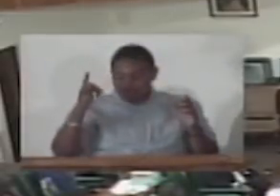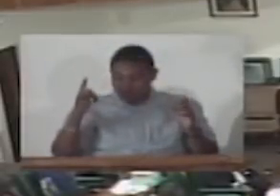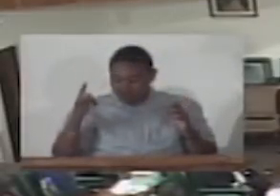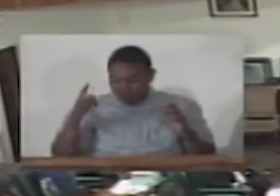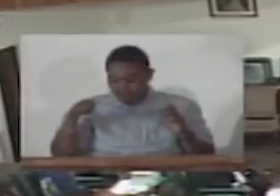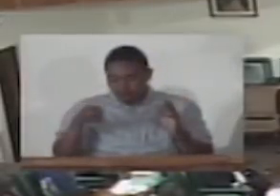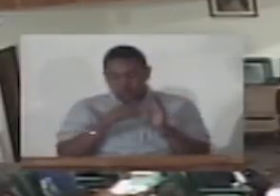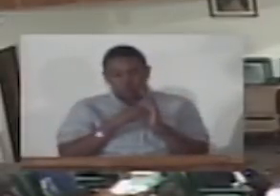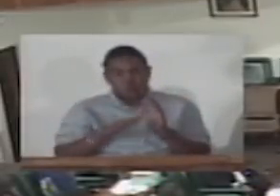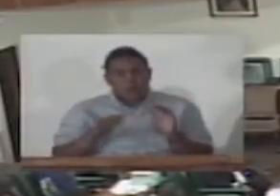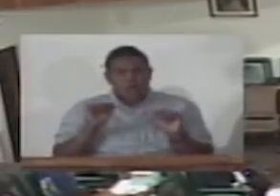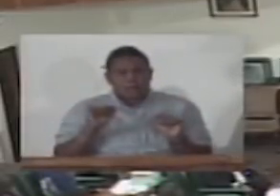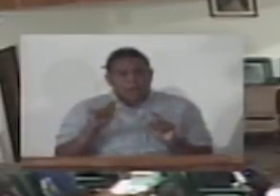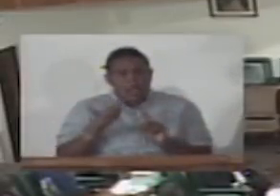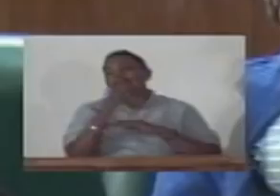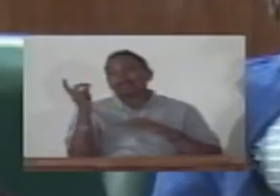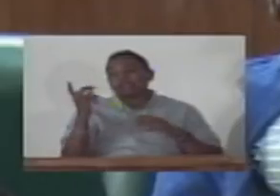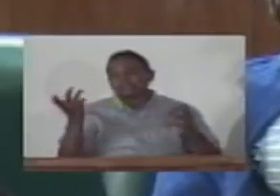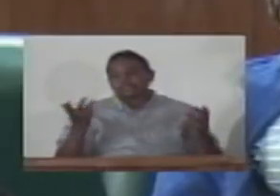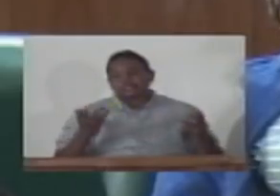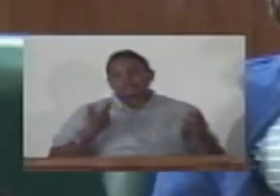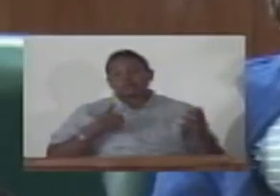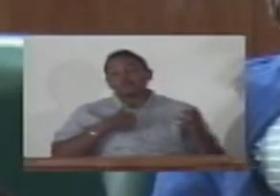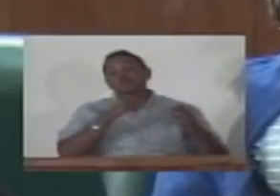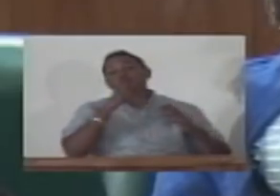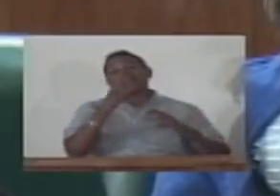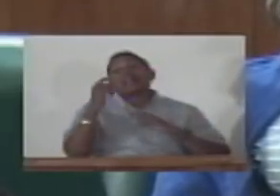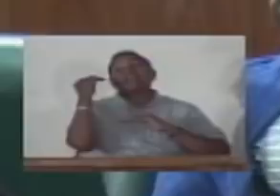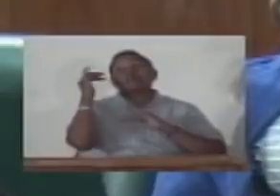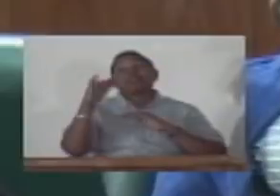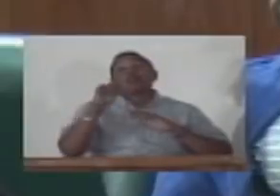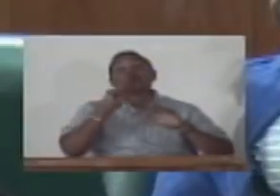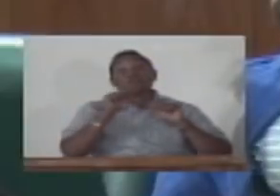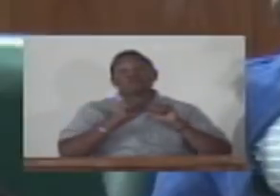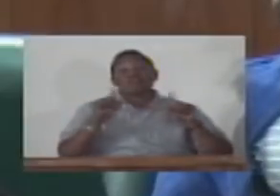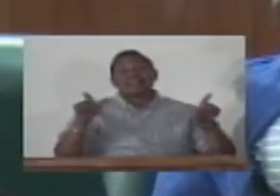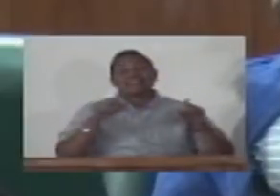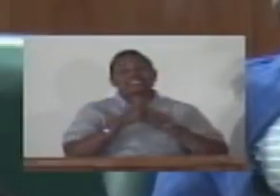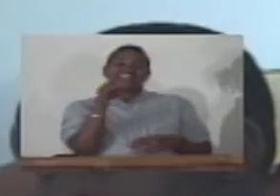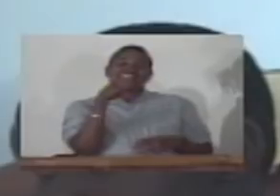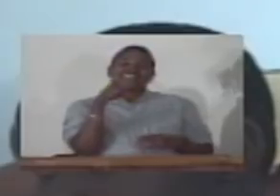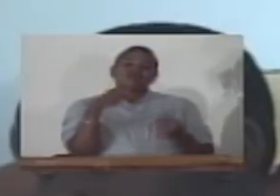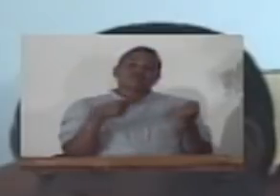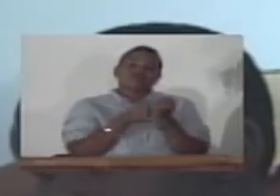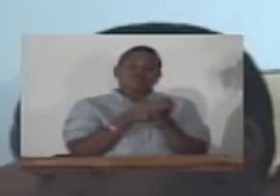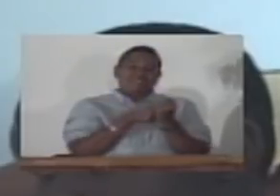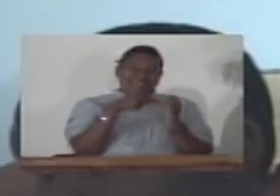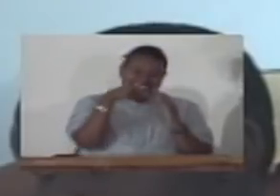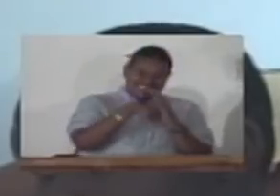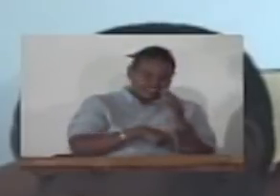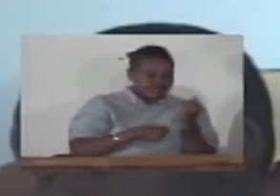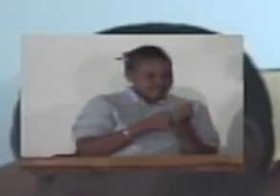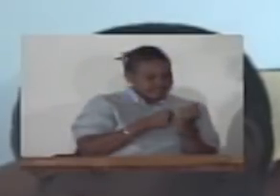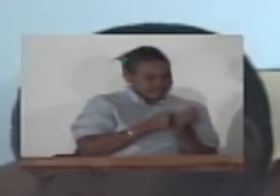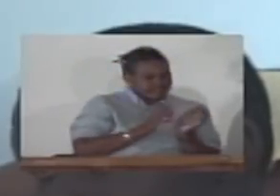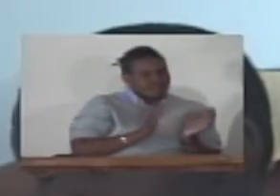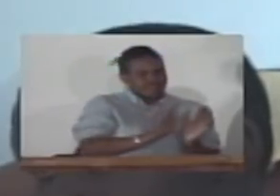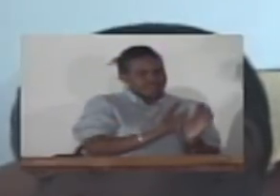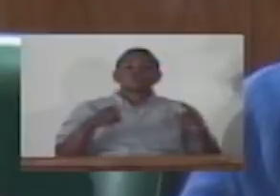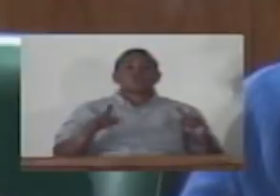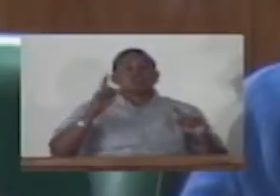House of Representatives on Tuesday. We are expecting that will be released next week. The results for the